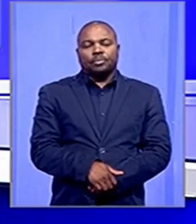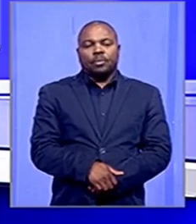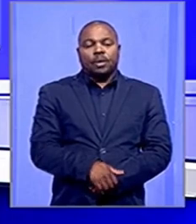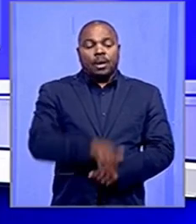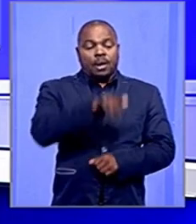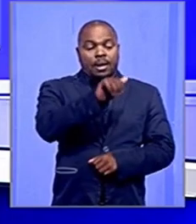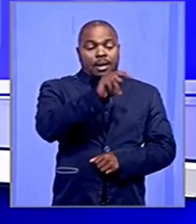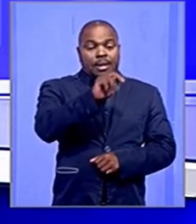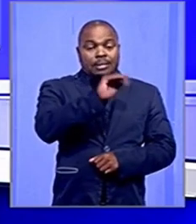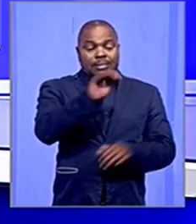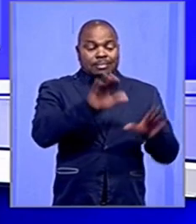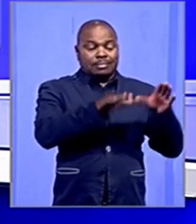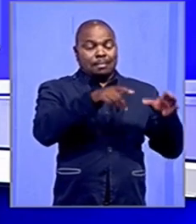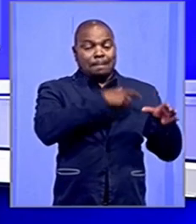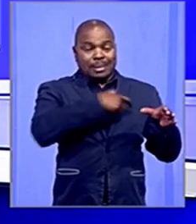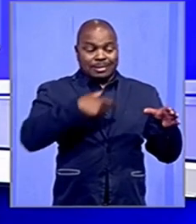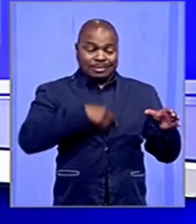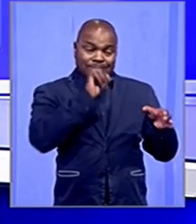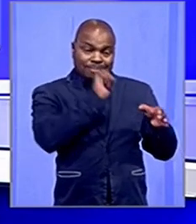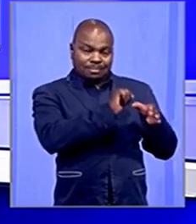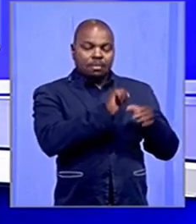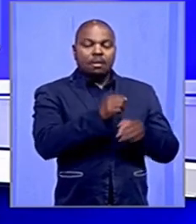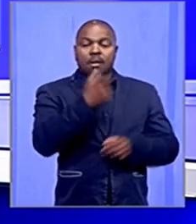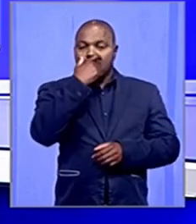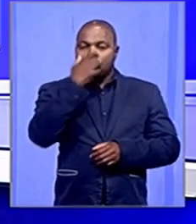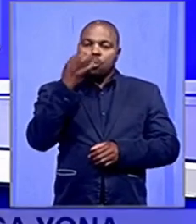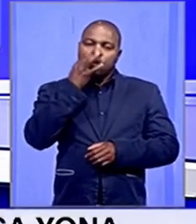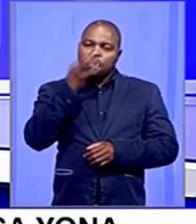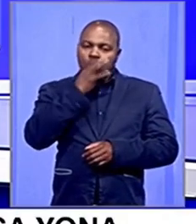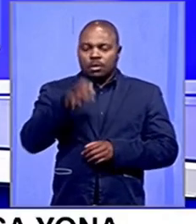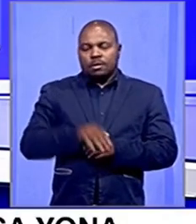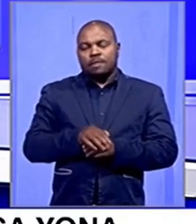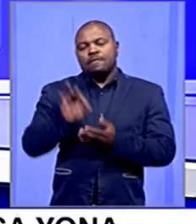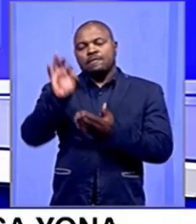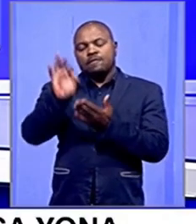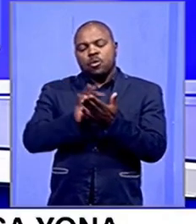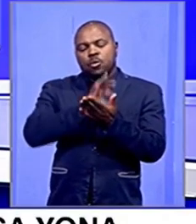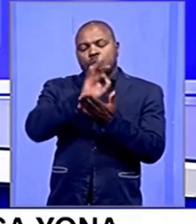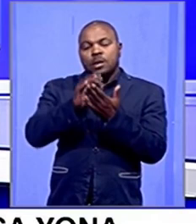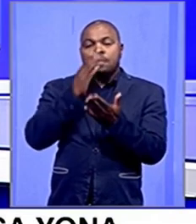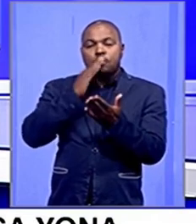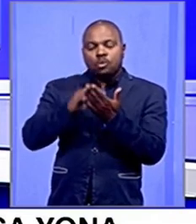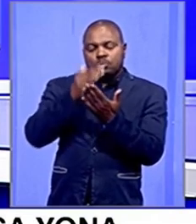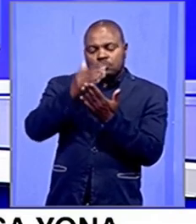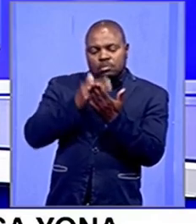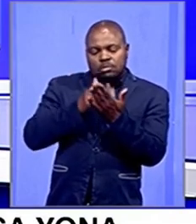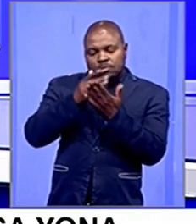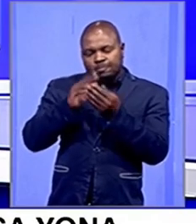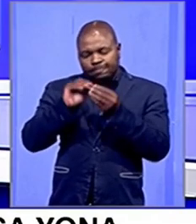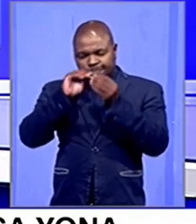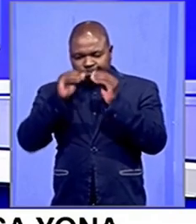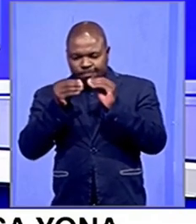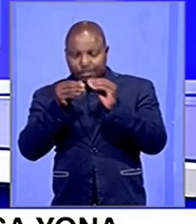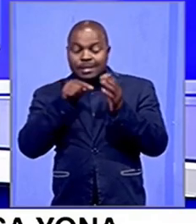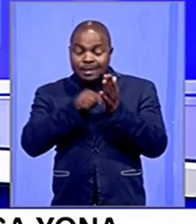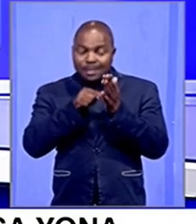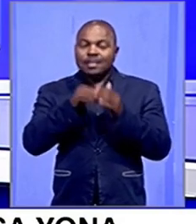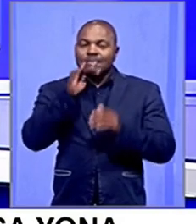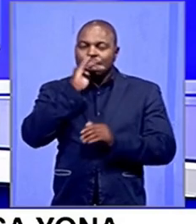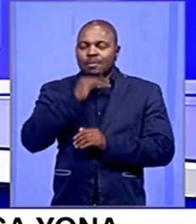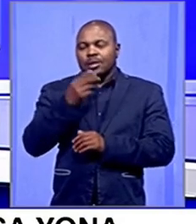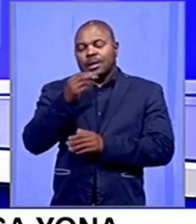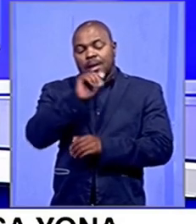Moporesidente wa ANC Cyril Ramaphosa o re go lekola botjha tokomane ya boiketo ba dikgetho ya moga go beile ANC monyeteng wa go gapa dikgetho